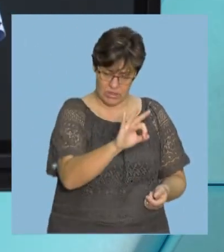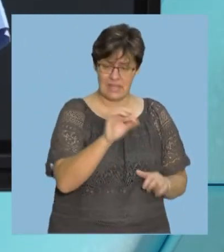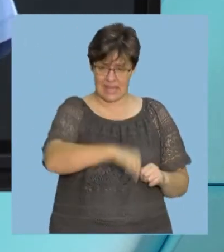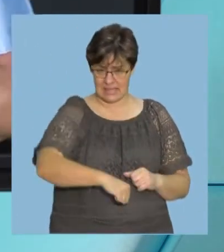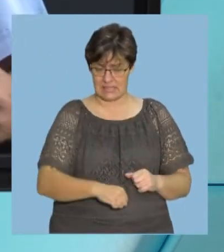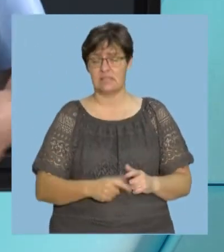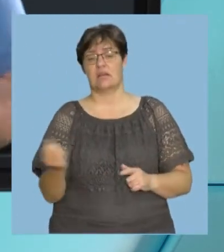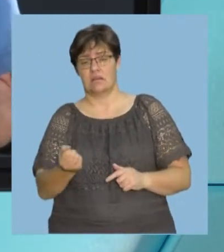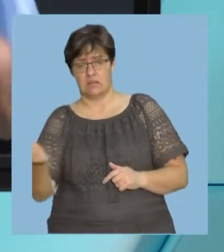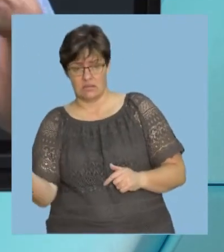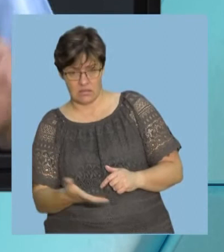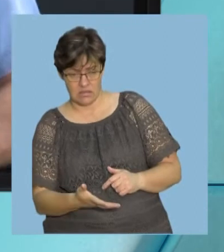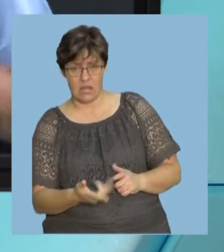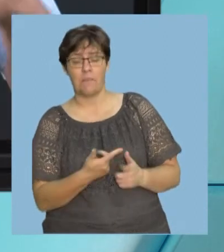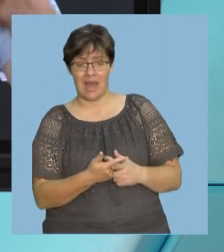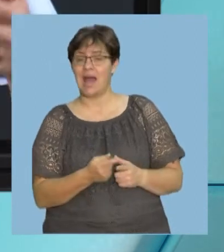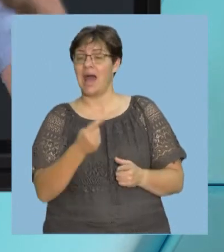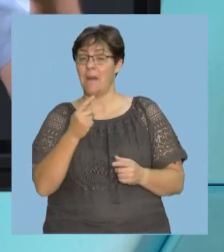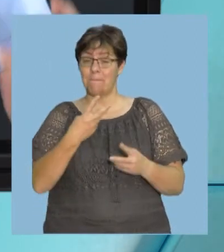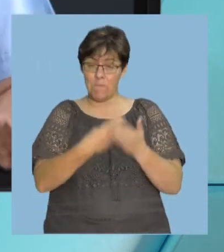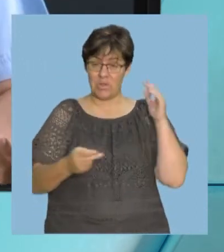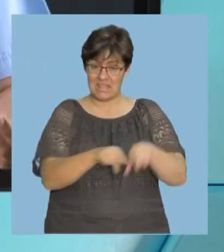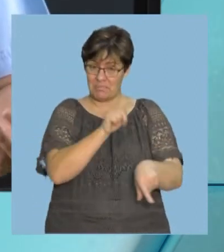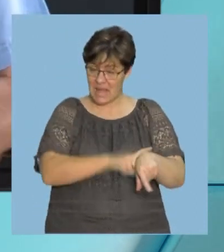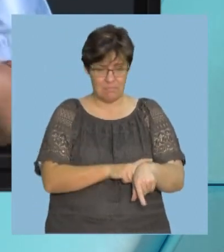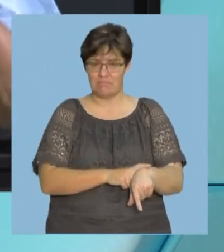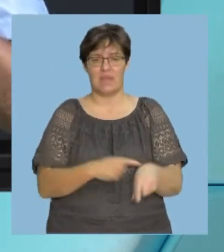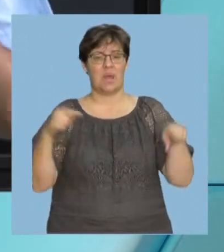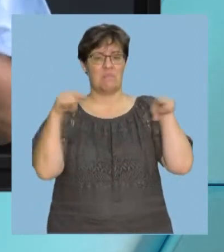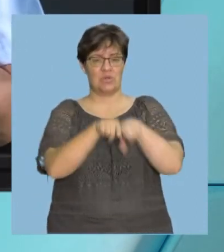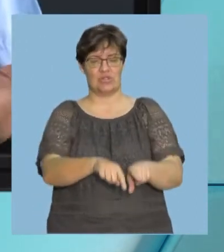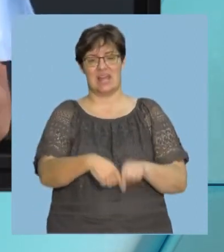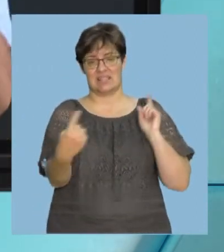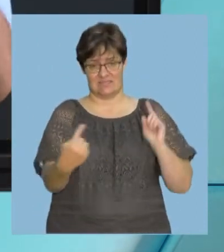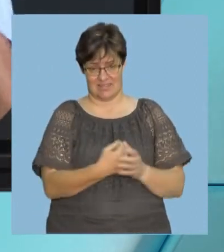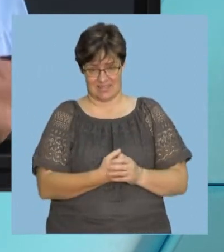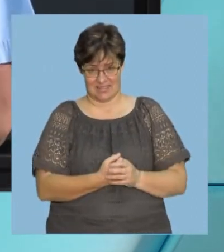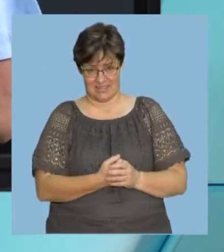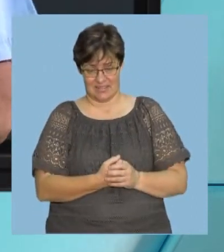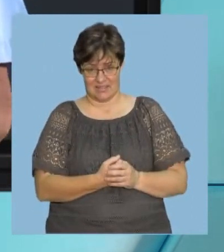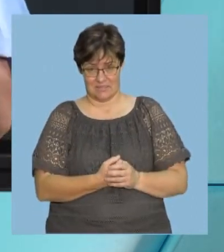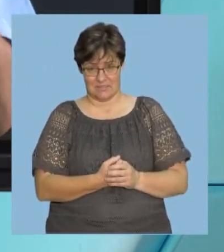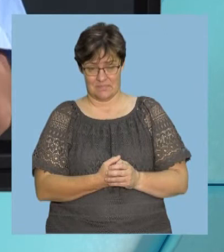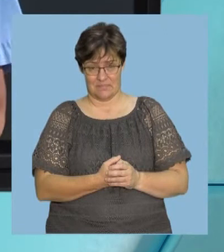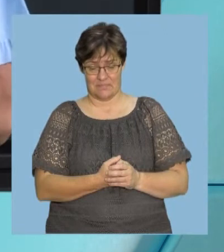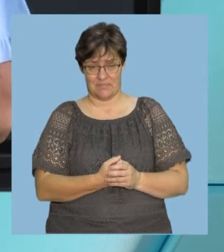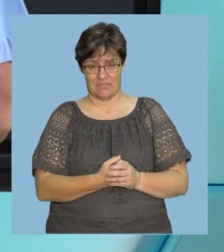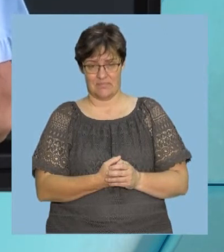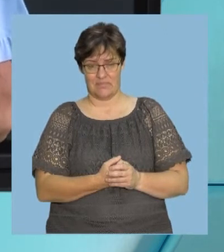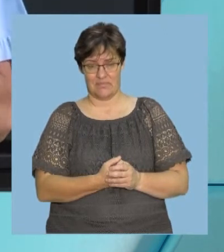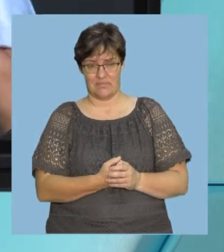rolling a 3 would be mutually exclusive events. They cannot take place for one die at the same